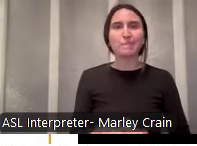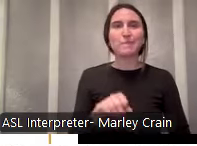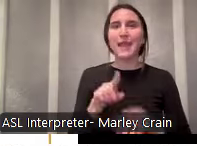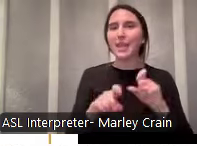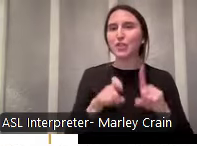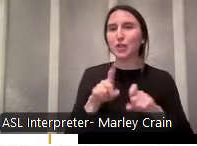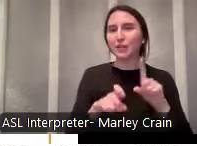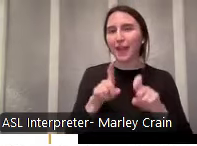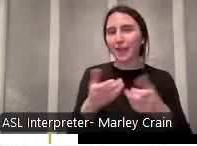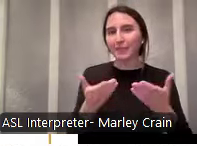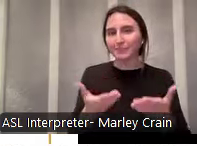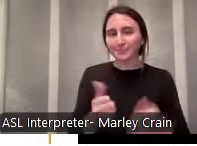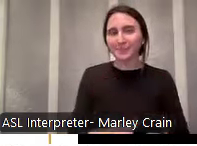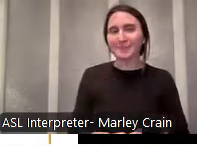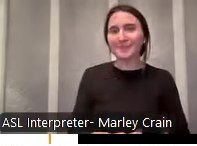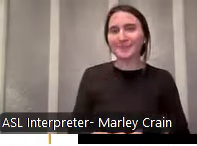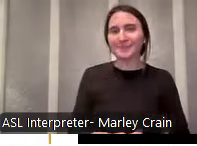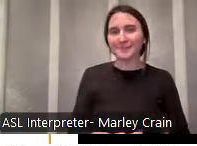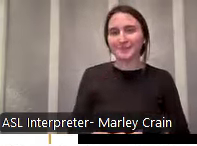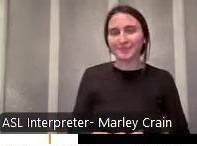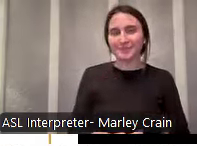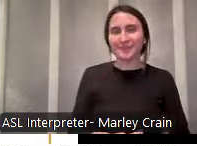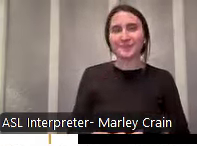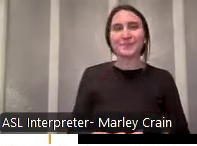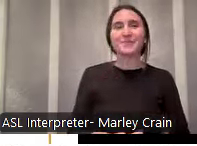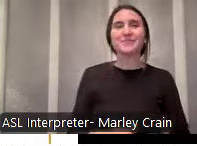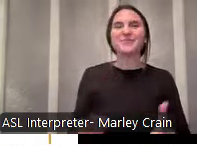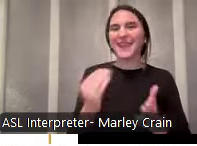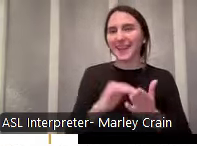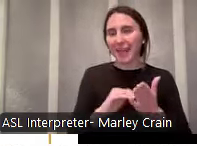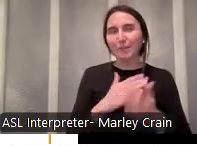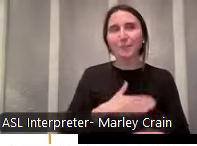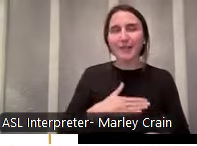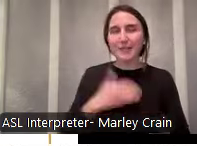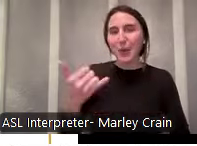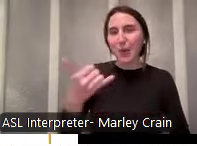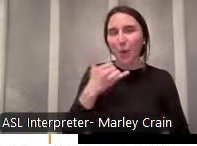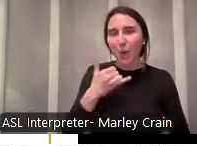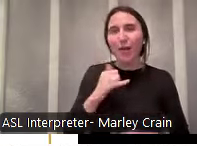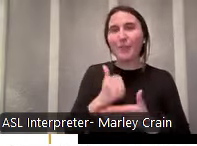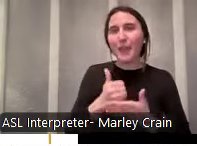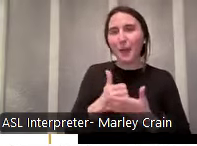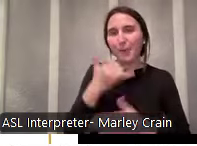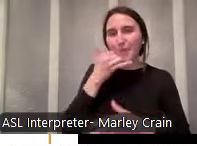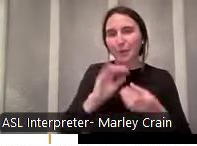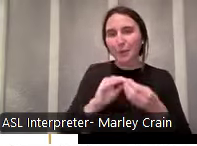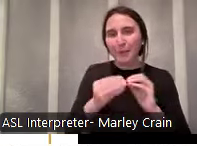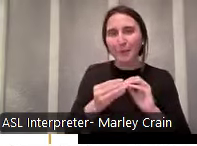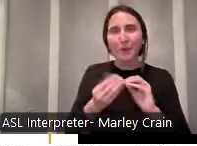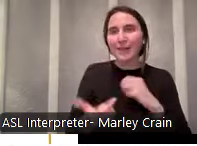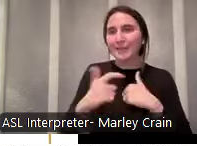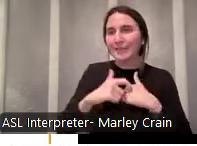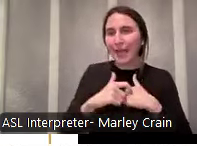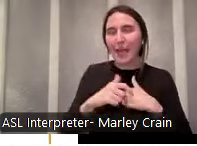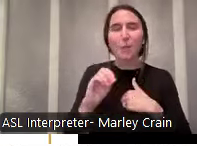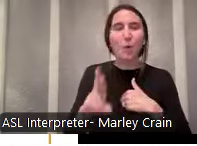things. And I know I keep saying this throughout, but you can call our helpline or also email us, or on our website.